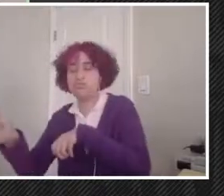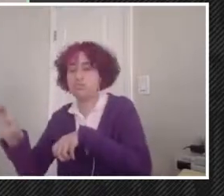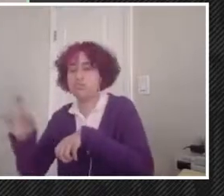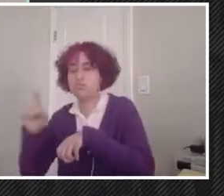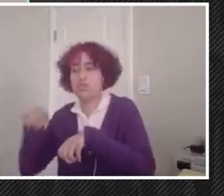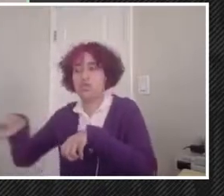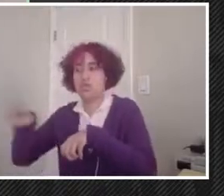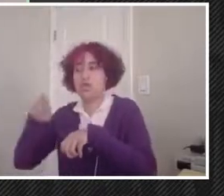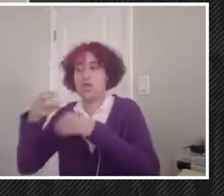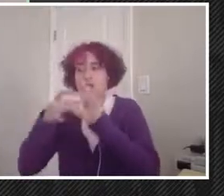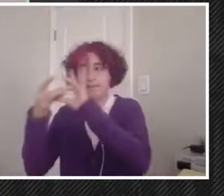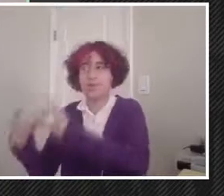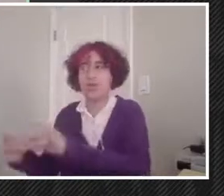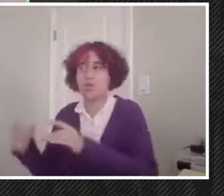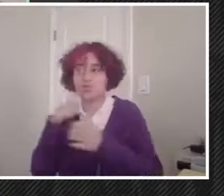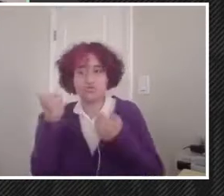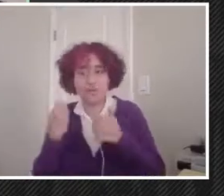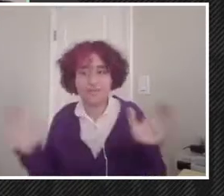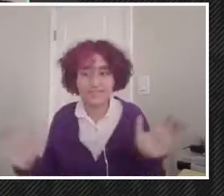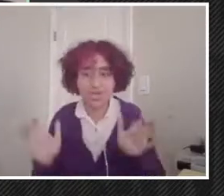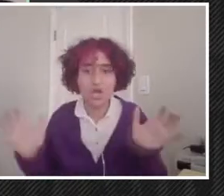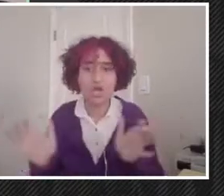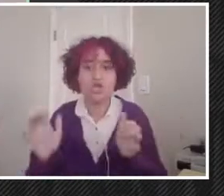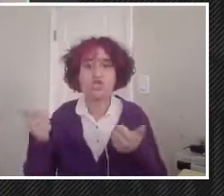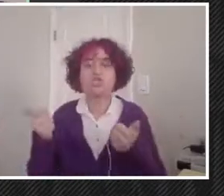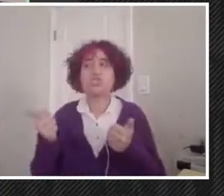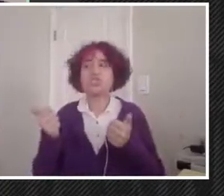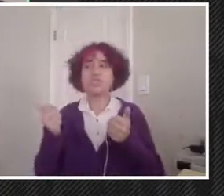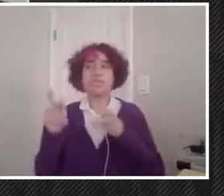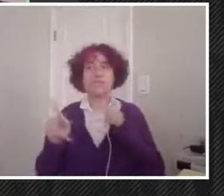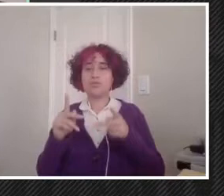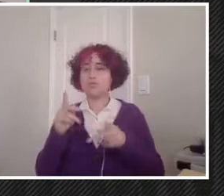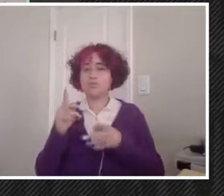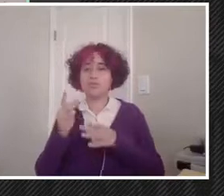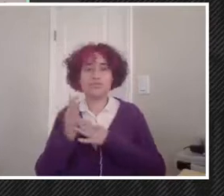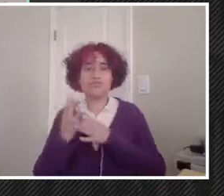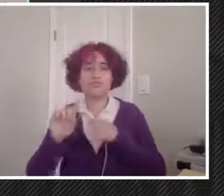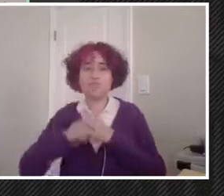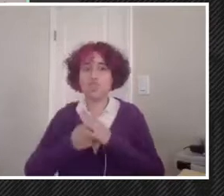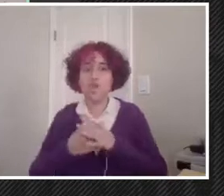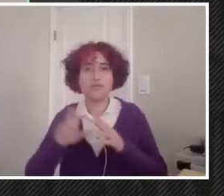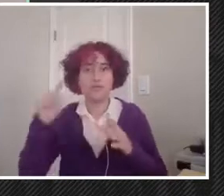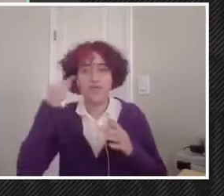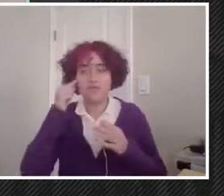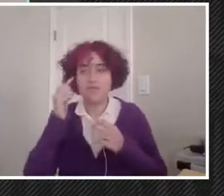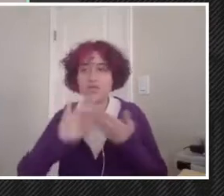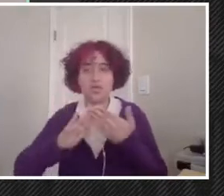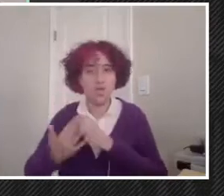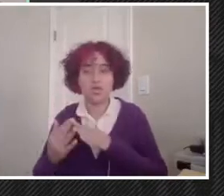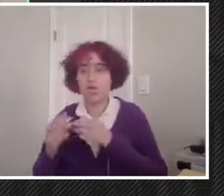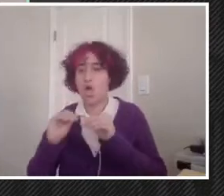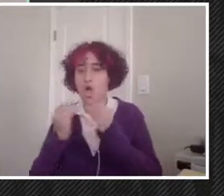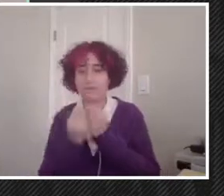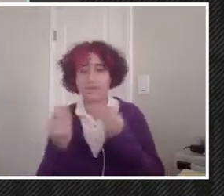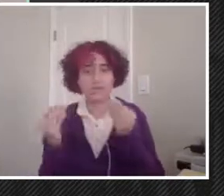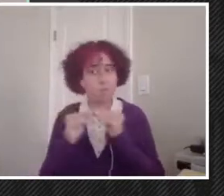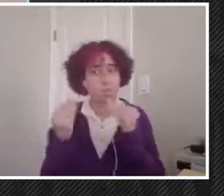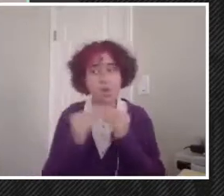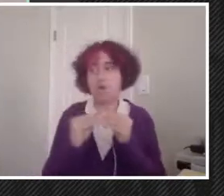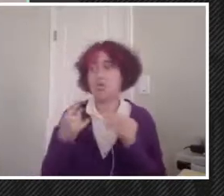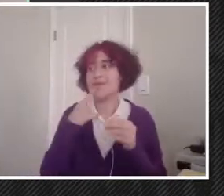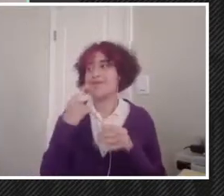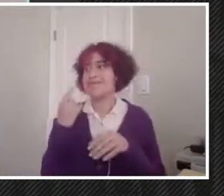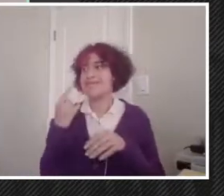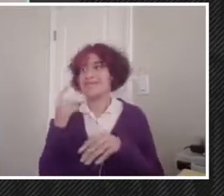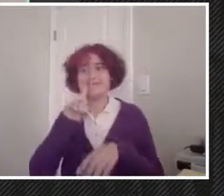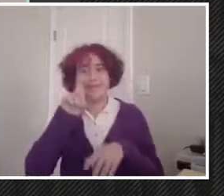the closer we get to solving criminal justice problems. The more we insist that people,